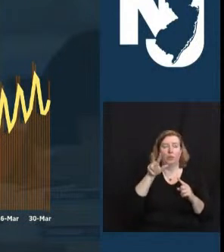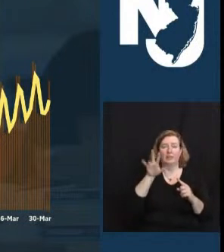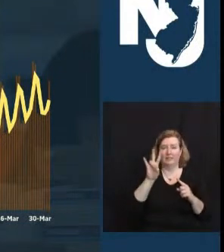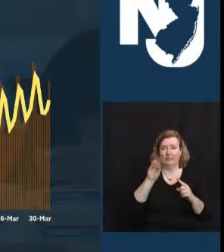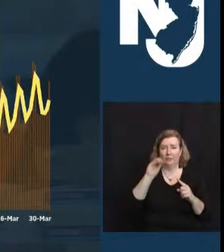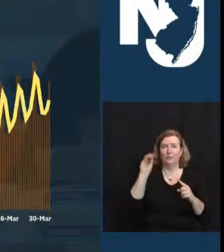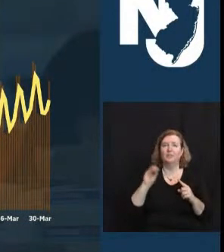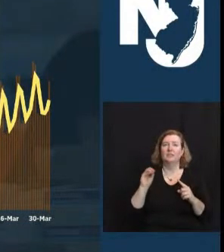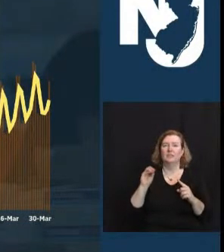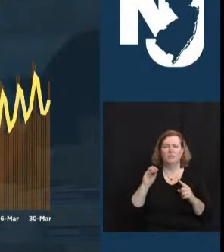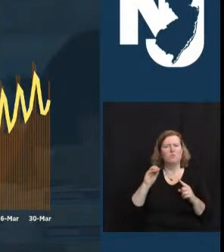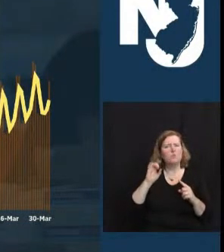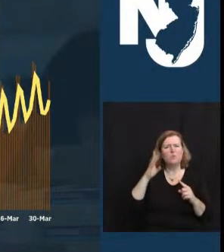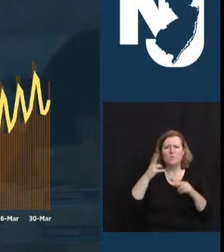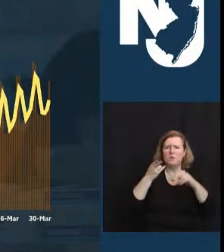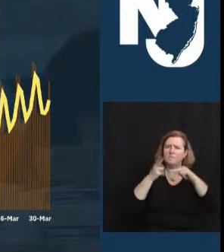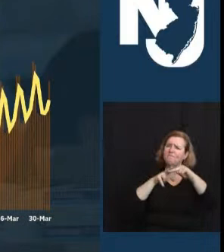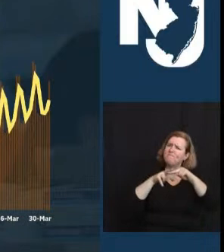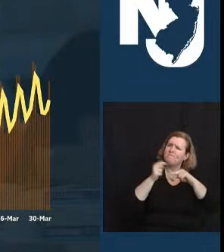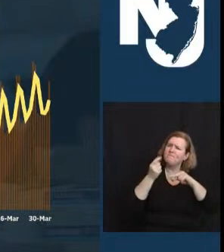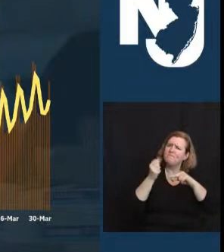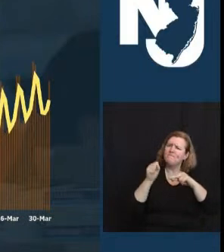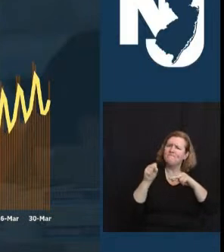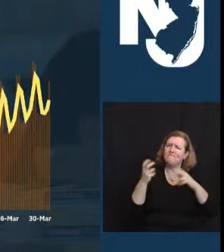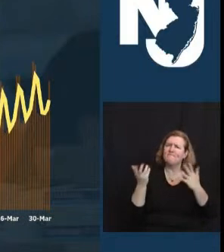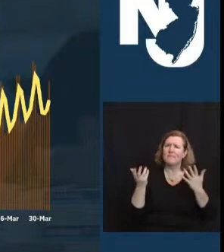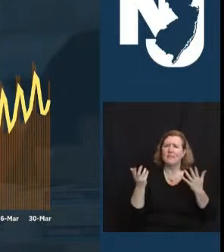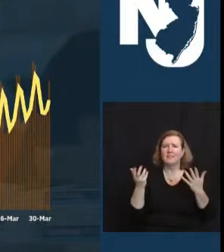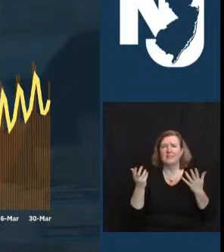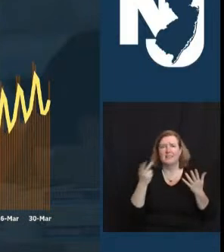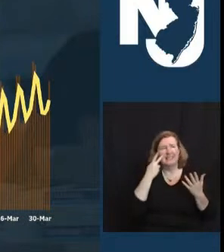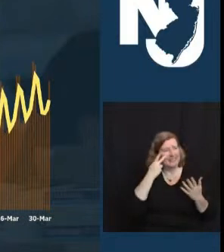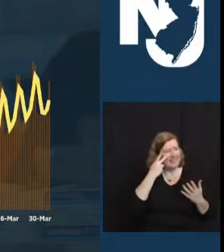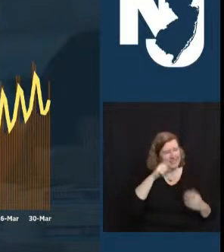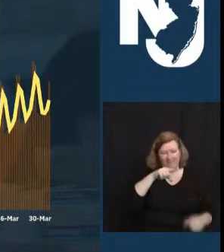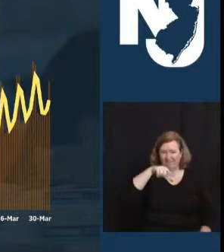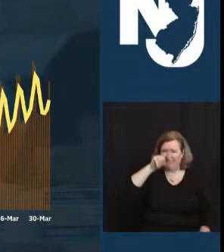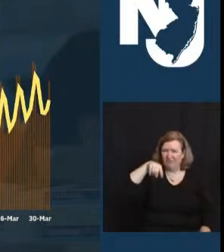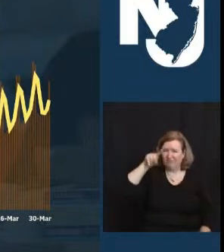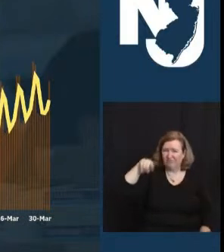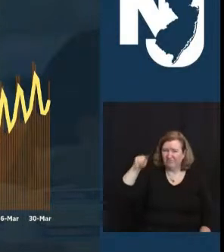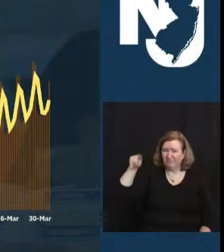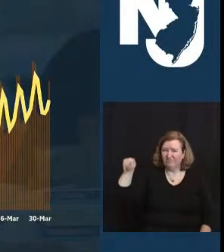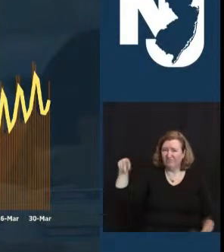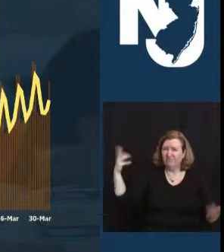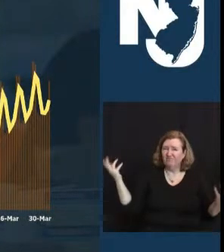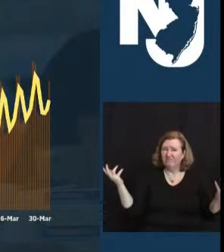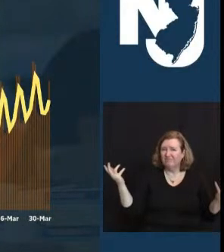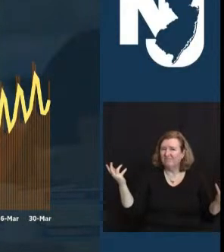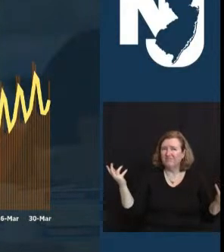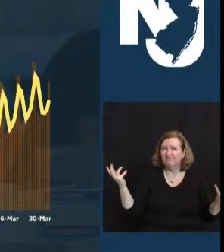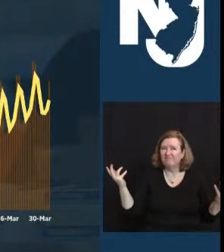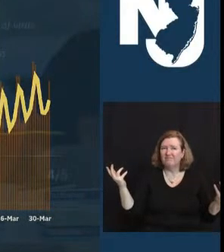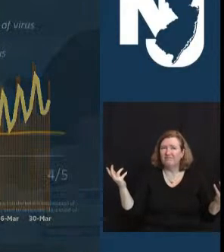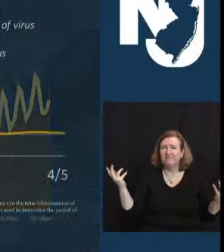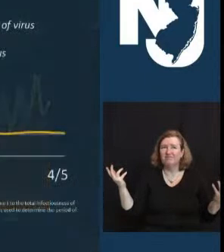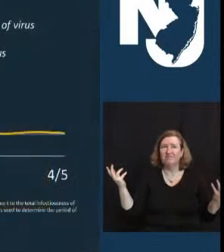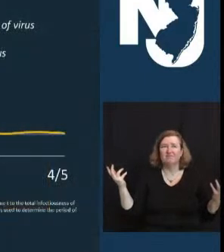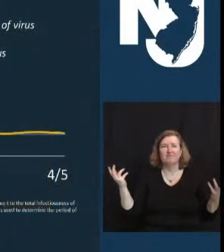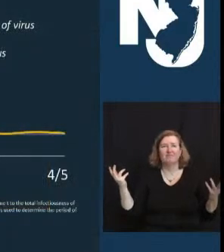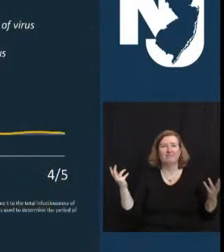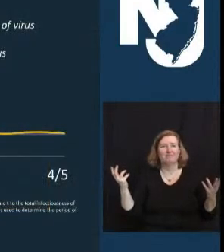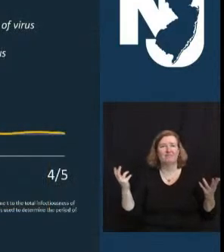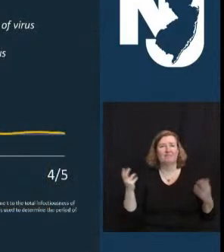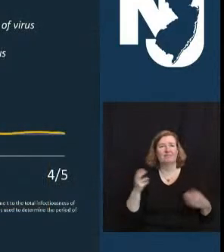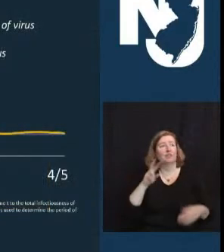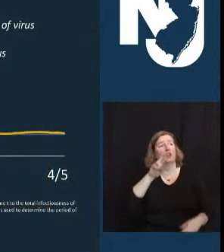not surprisingly, as we see this sawtooth graph that is really stubborn. And the statewide rate of transmission